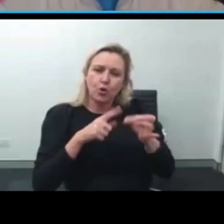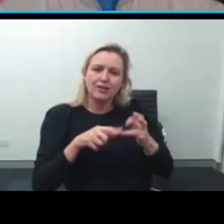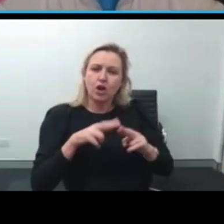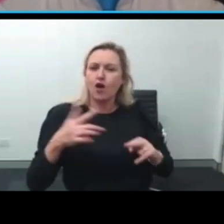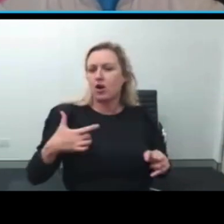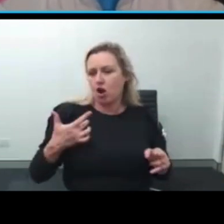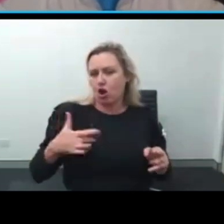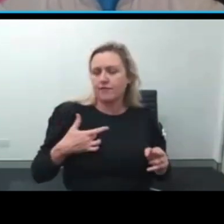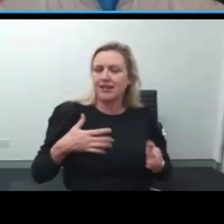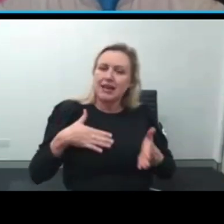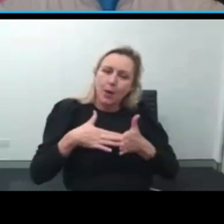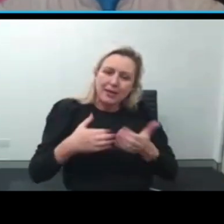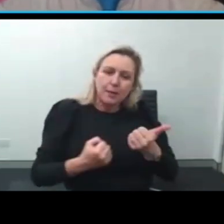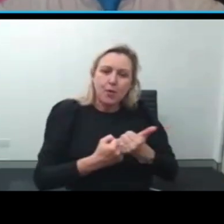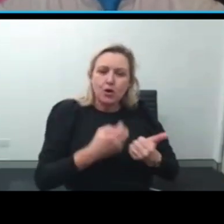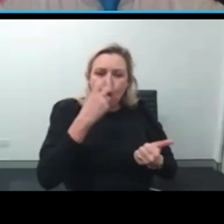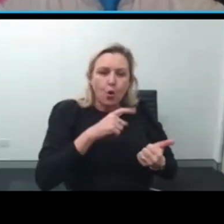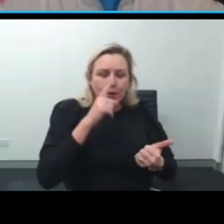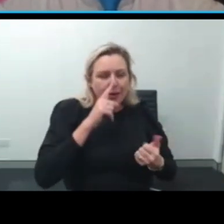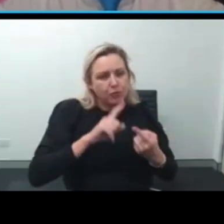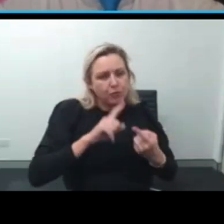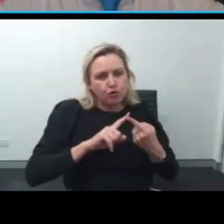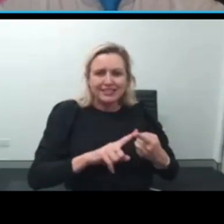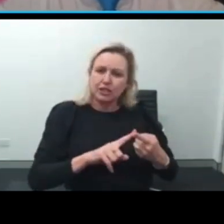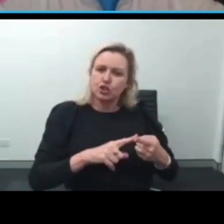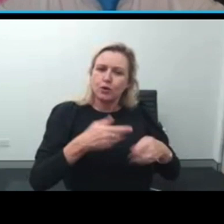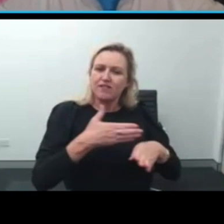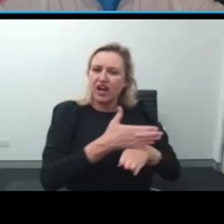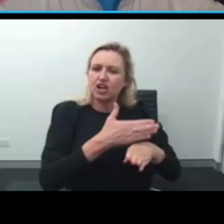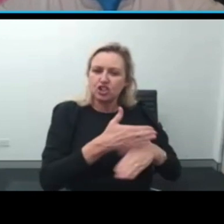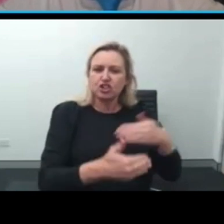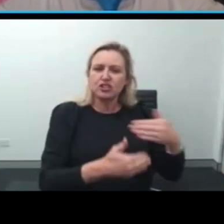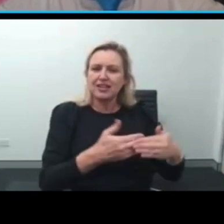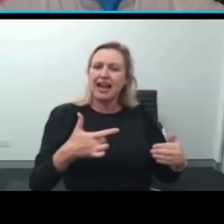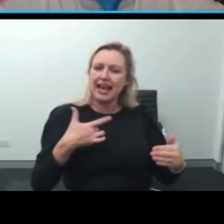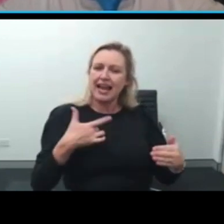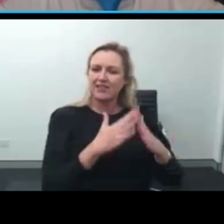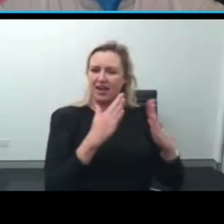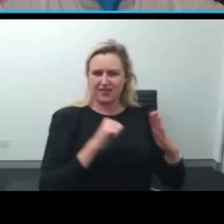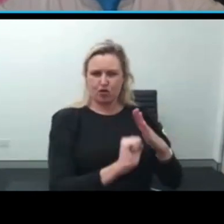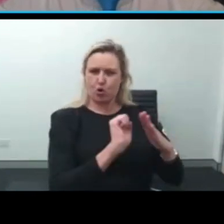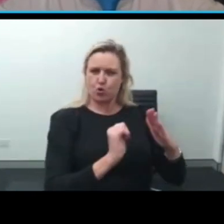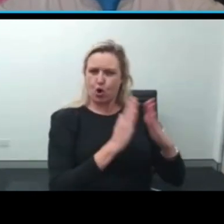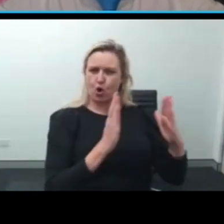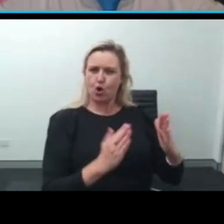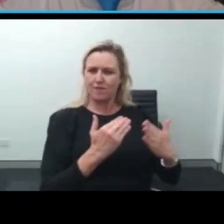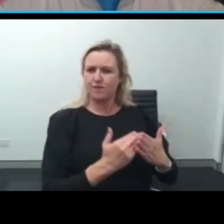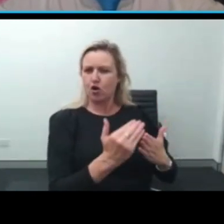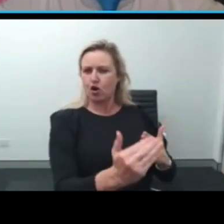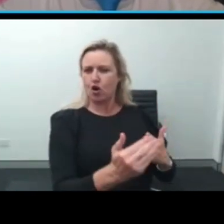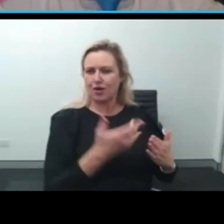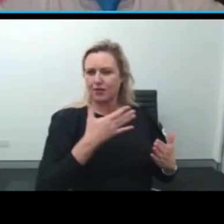older people to maintain function and live well, particularly supporting to live at home for as long as they wish. We heard about the role